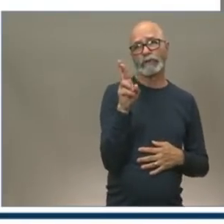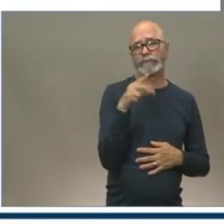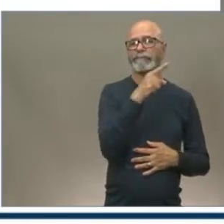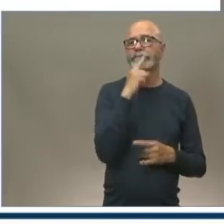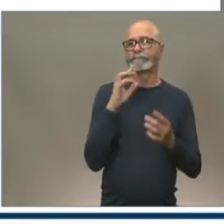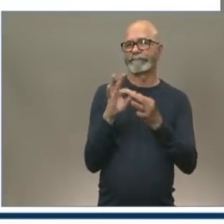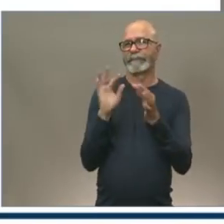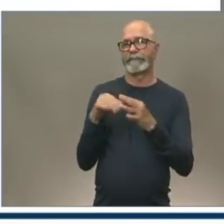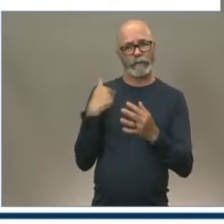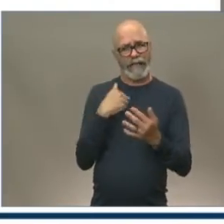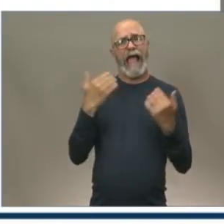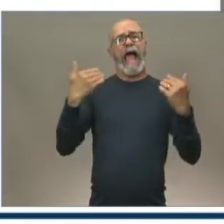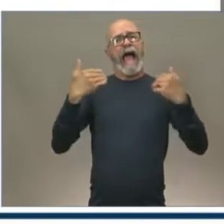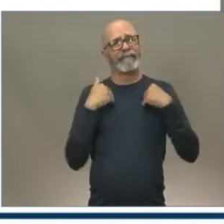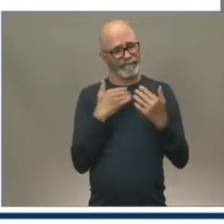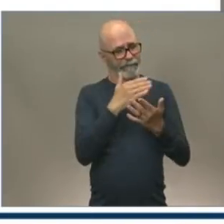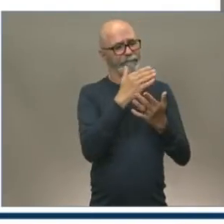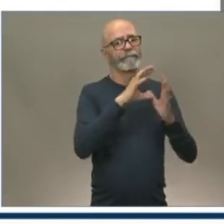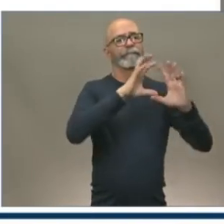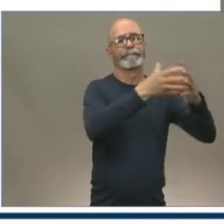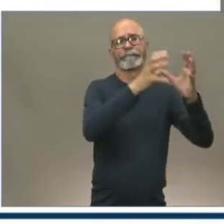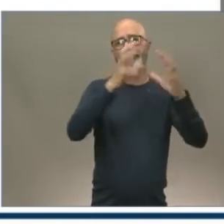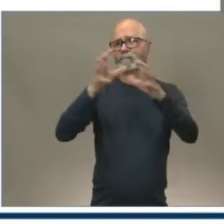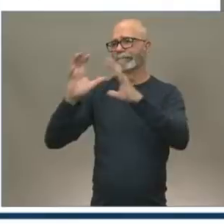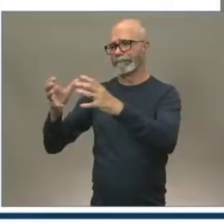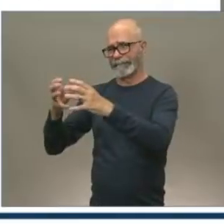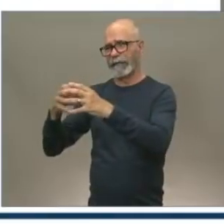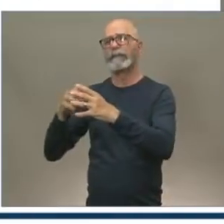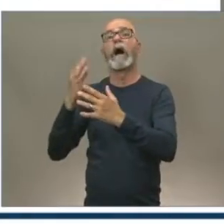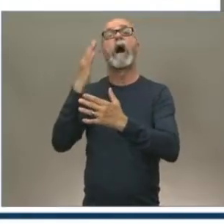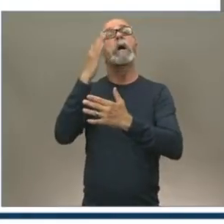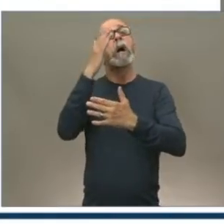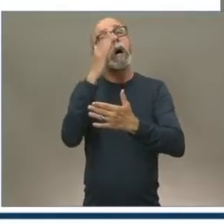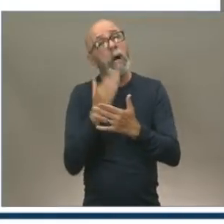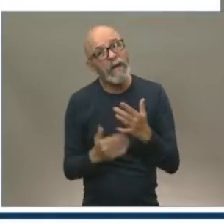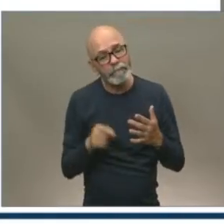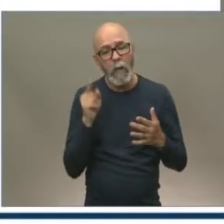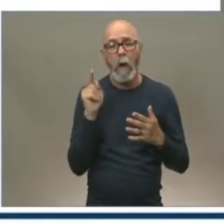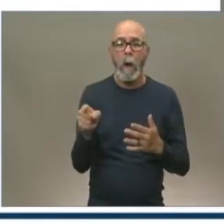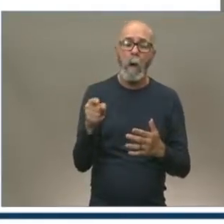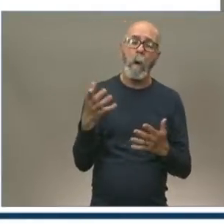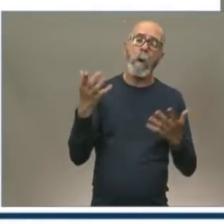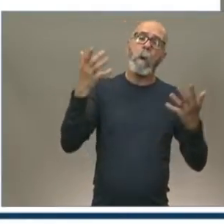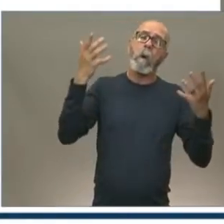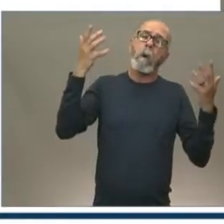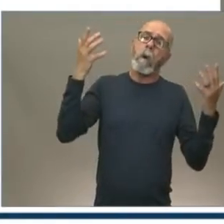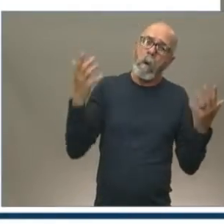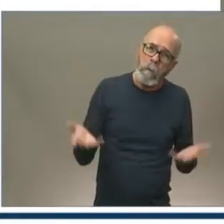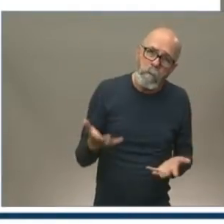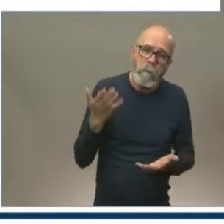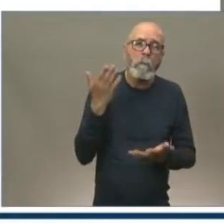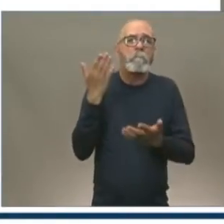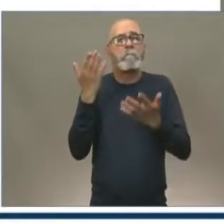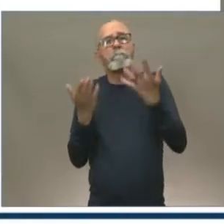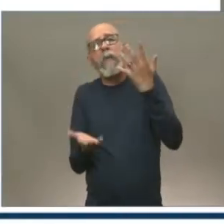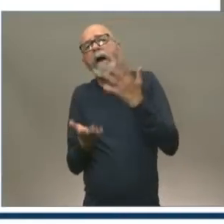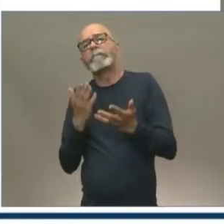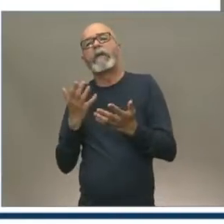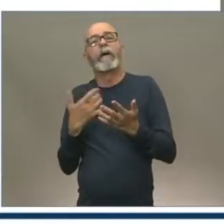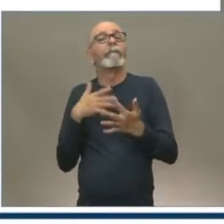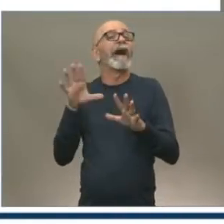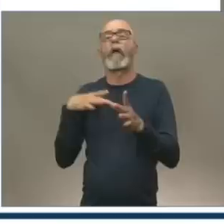of cases. Some of them we know that they're links, that there could be in people that are in close contact in a